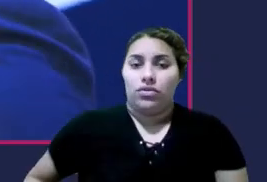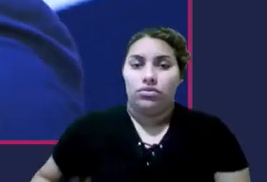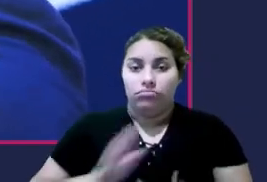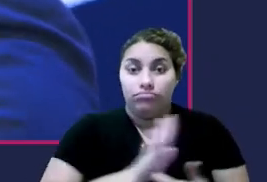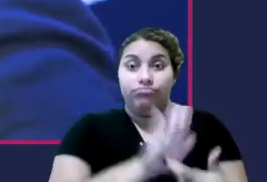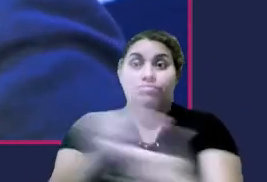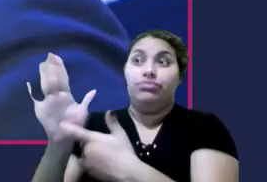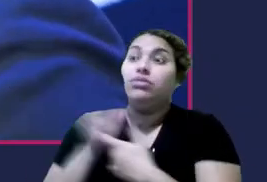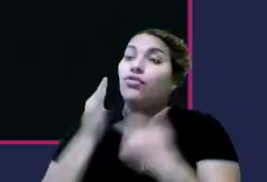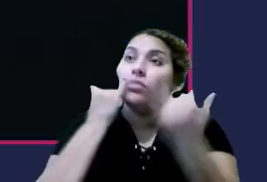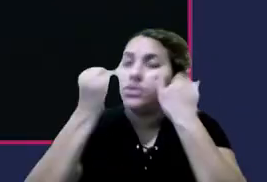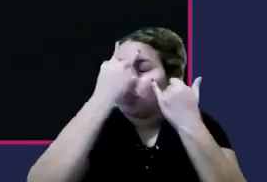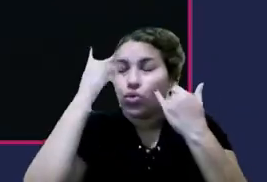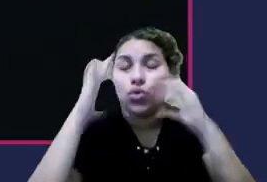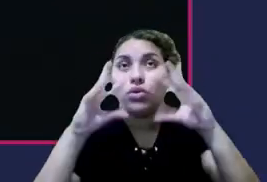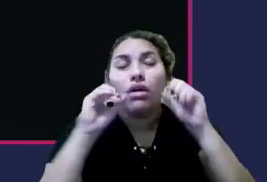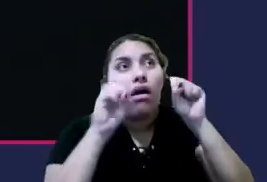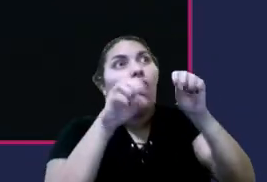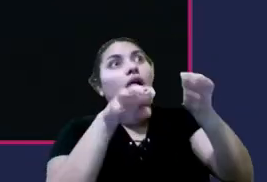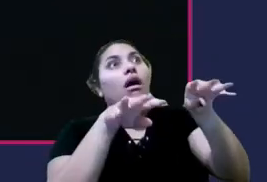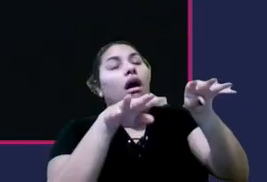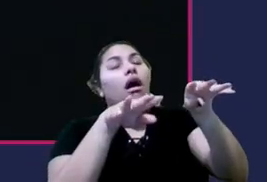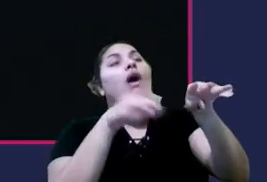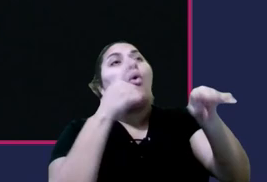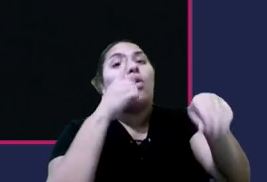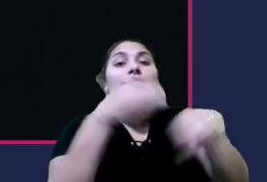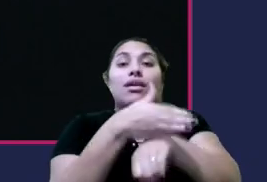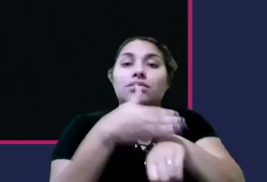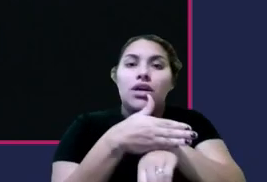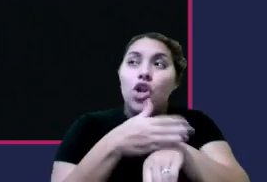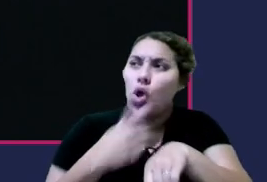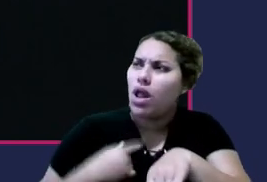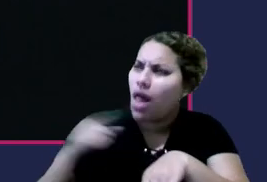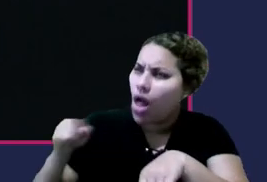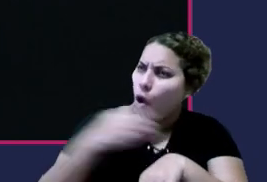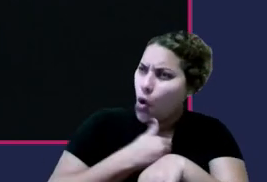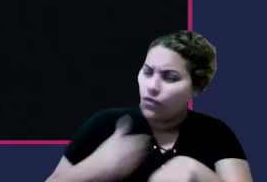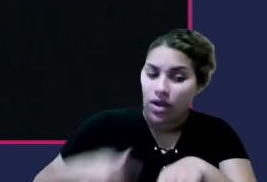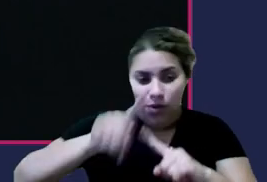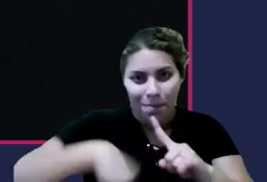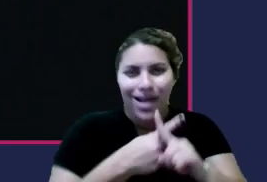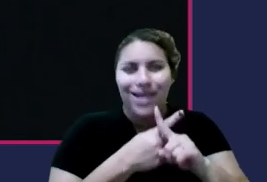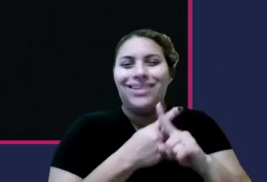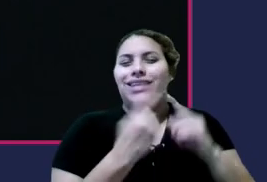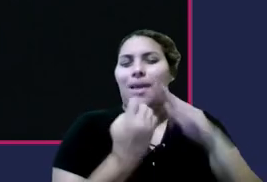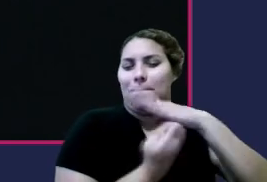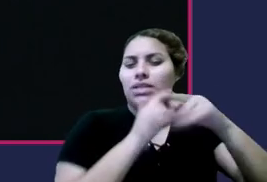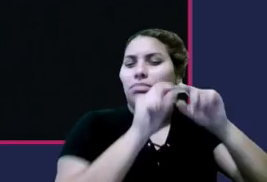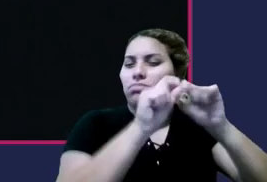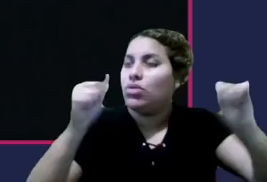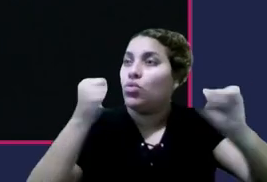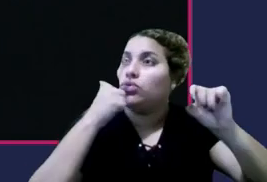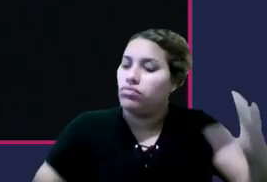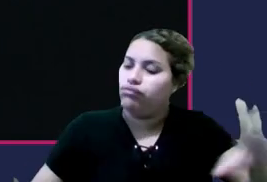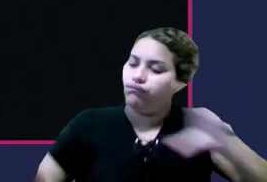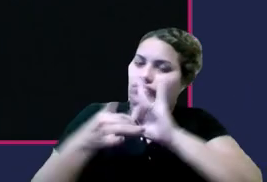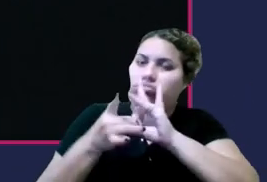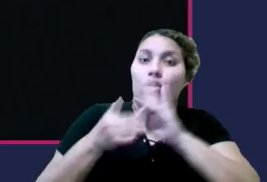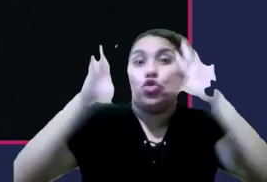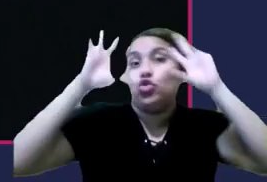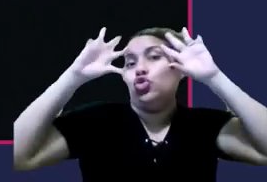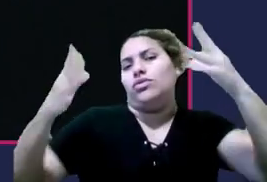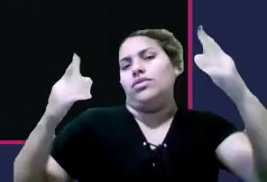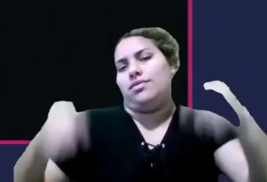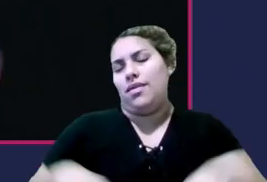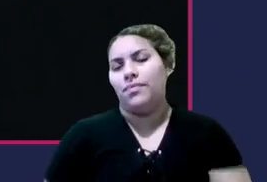government and bring this information to life. And together, we manage to build a solution. And that's a very important